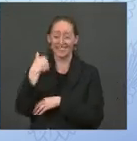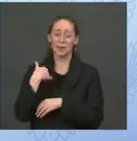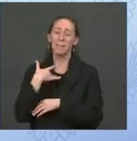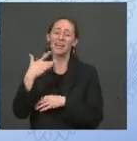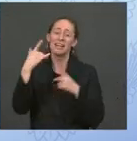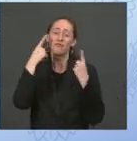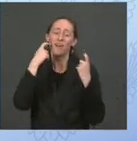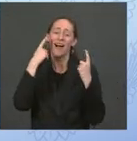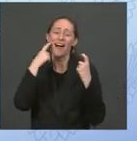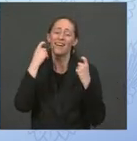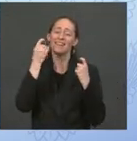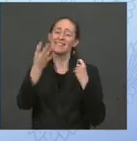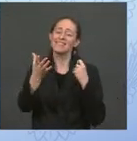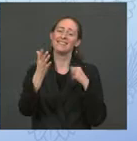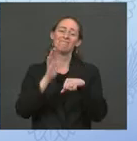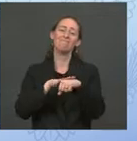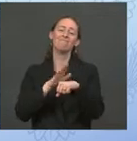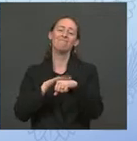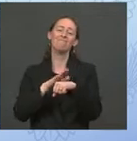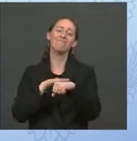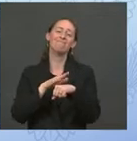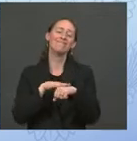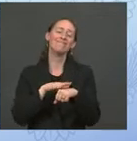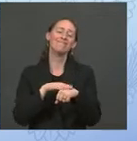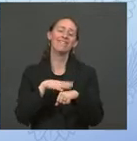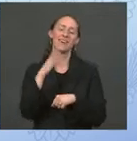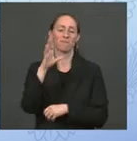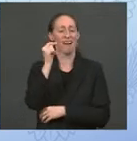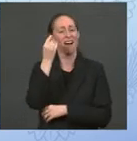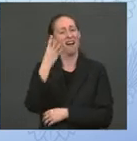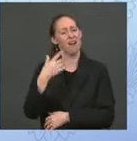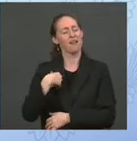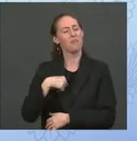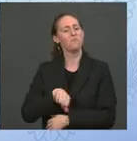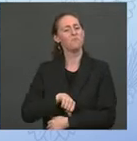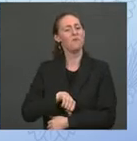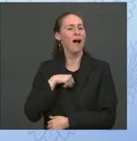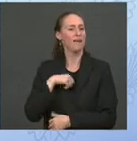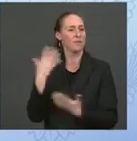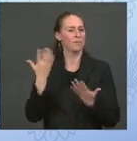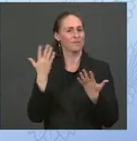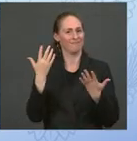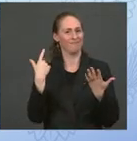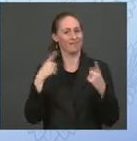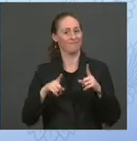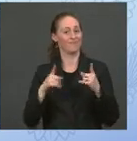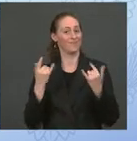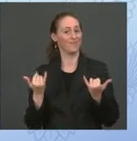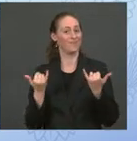But it's the emotion and the pride that I hold for what we're doing today.